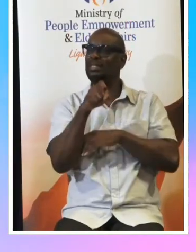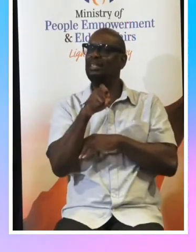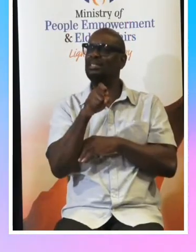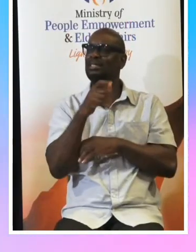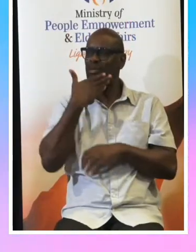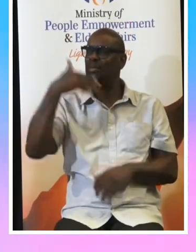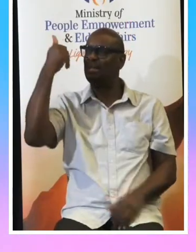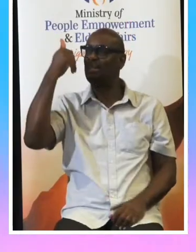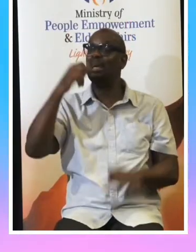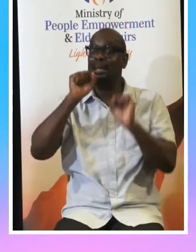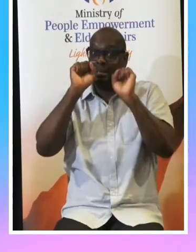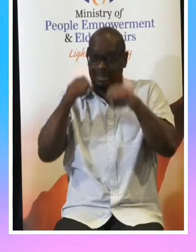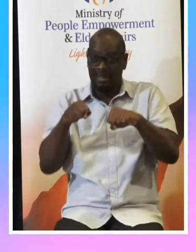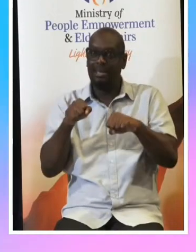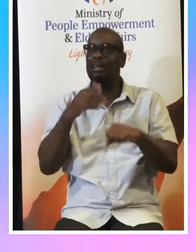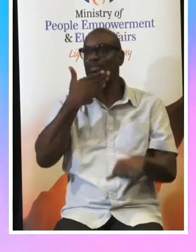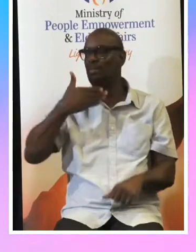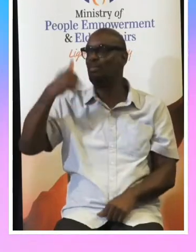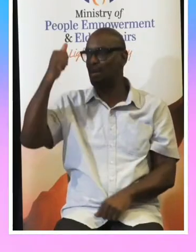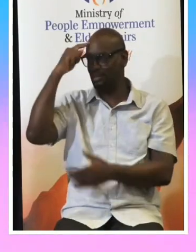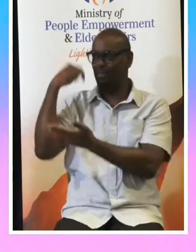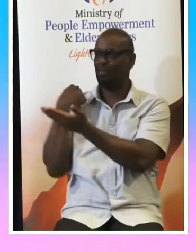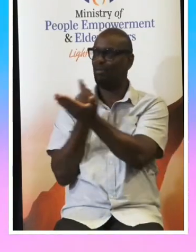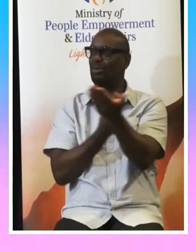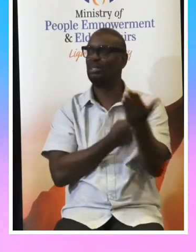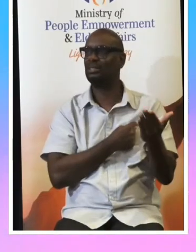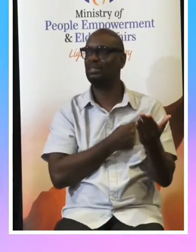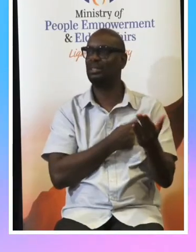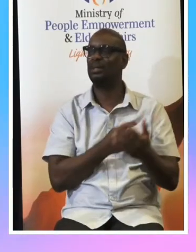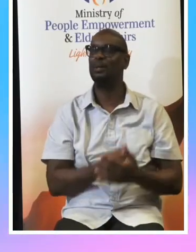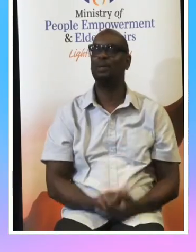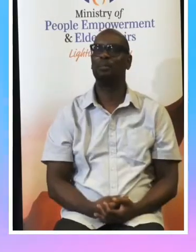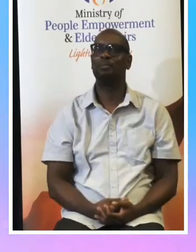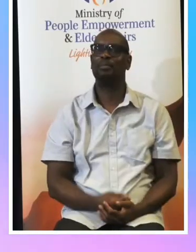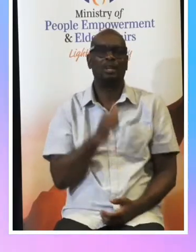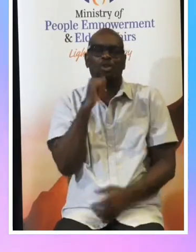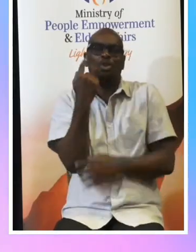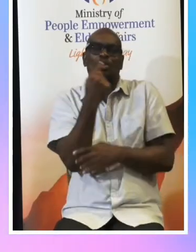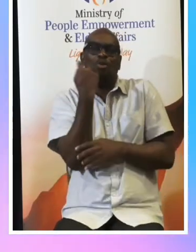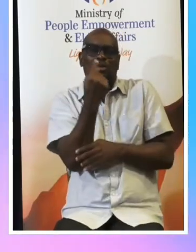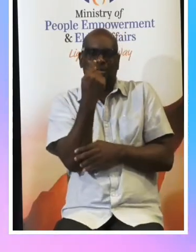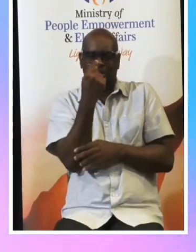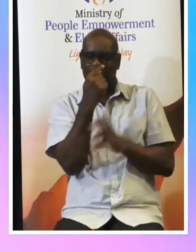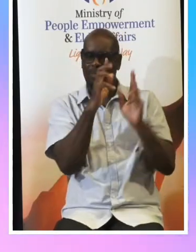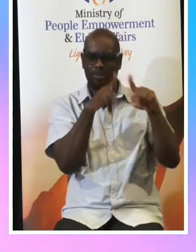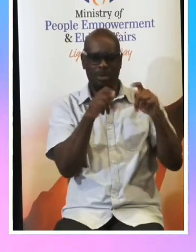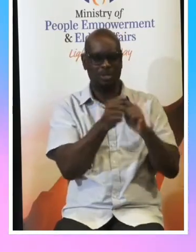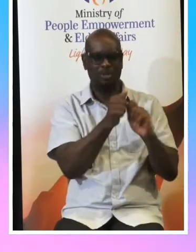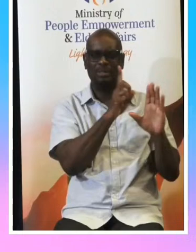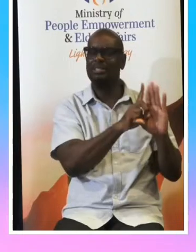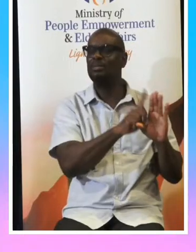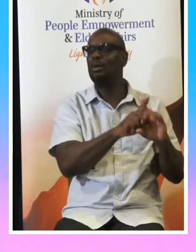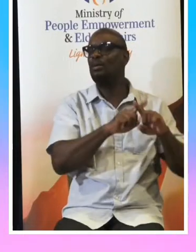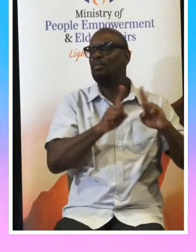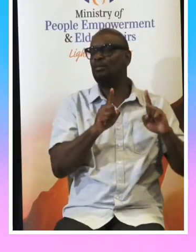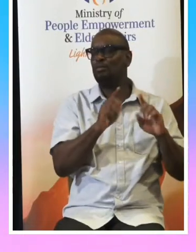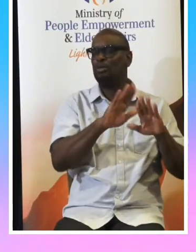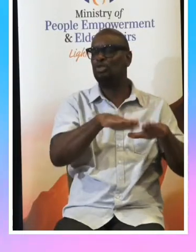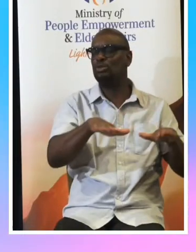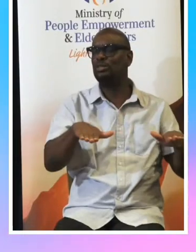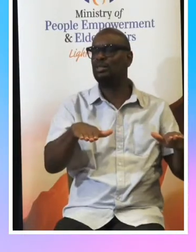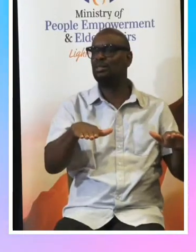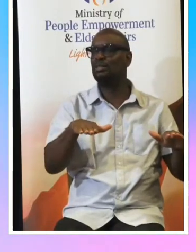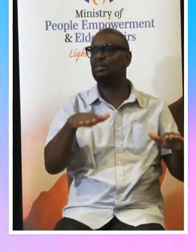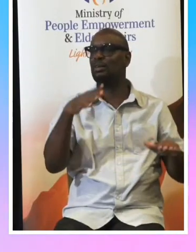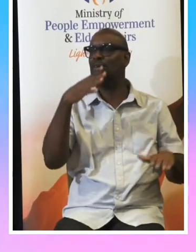better for us. Better not just for people with disabilities, but for children and women